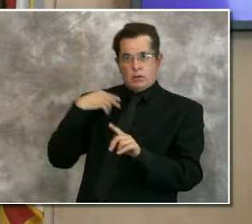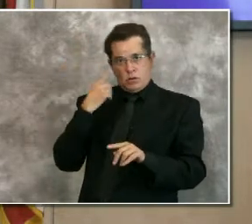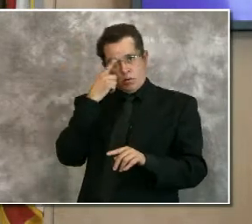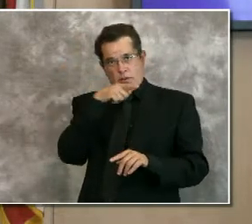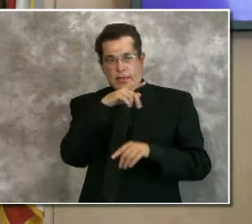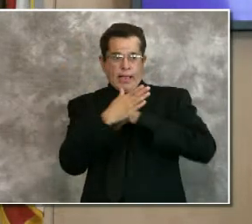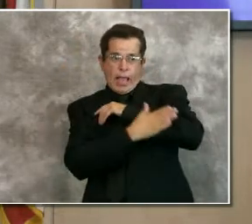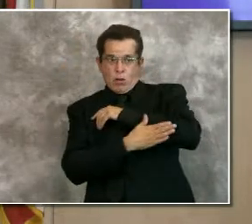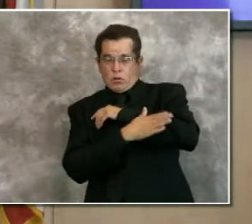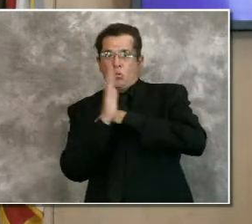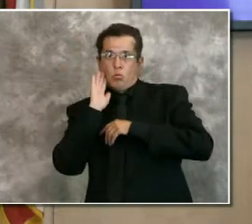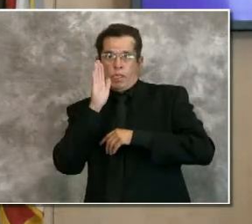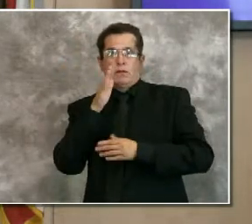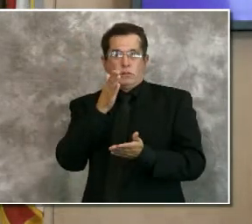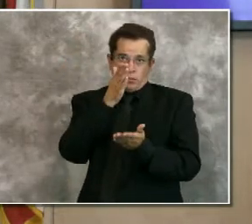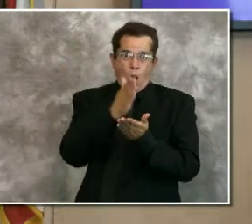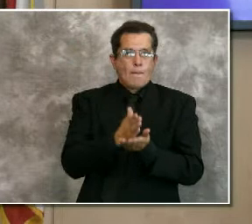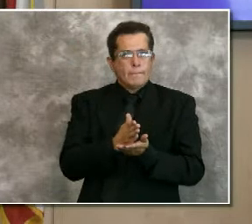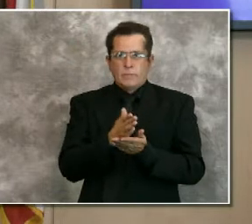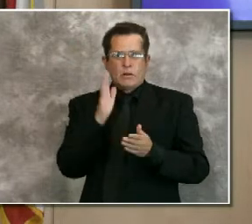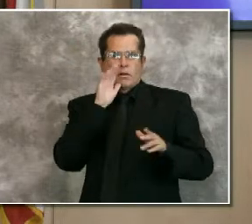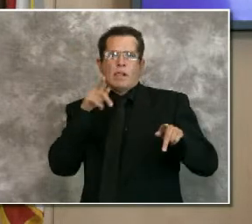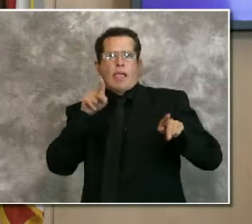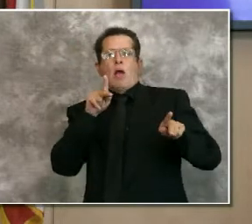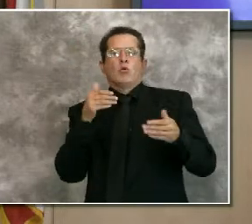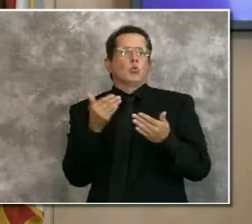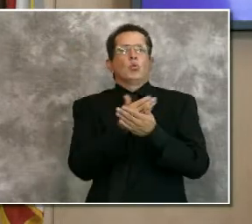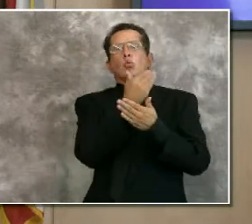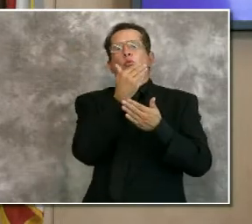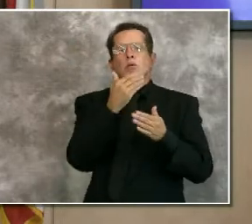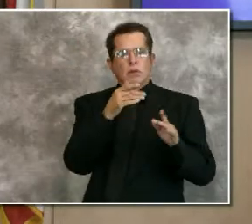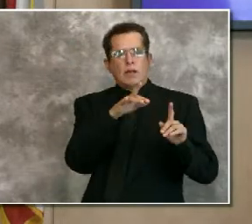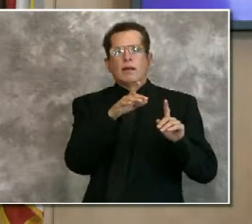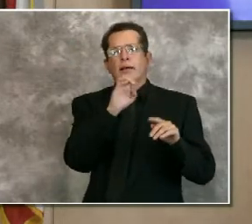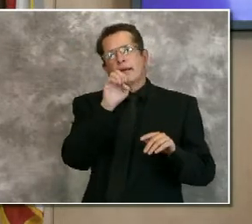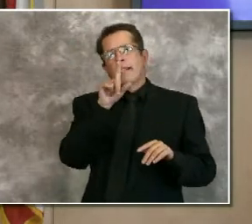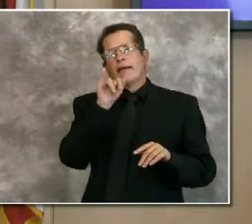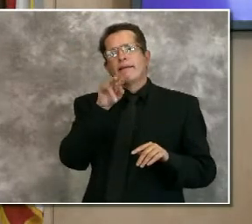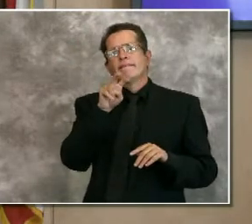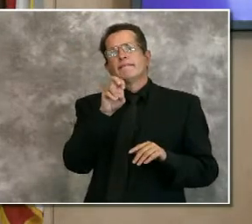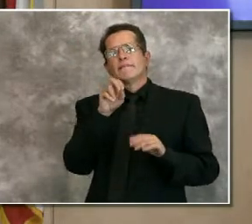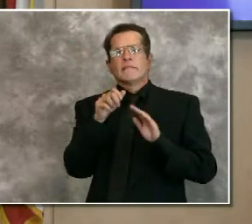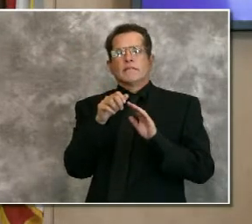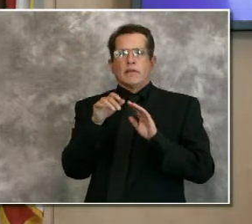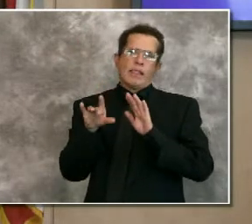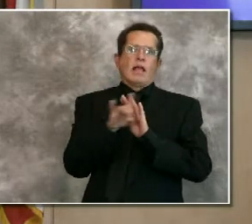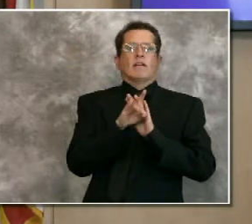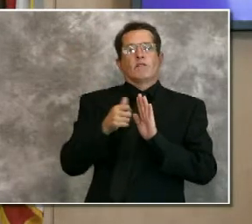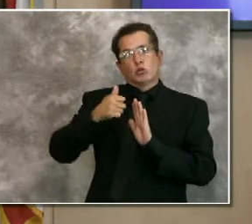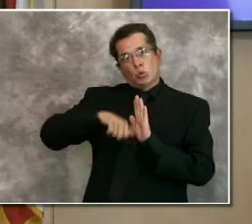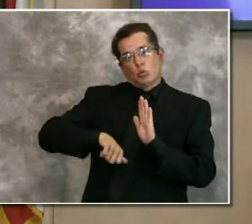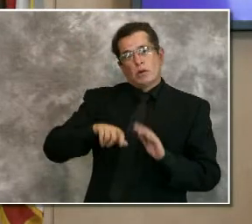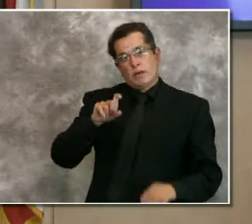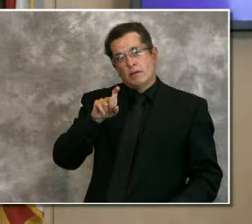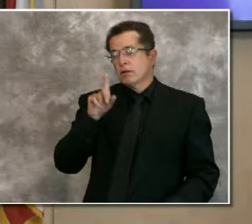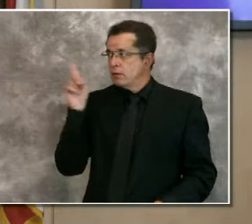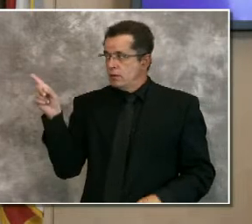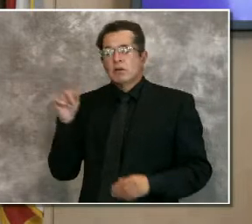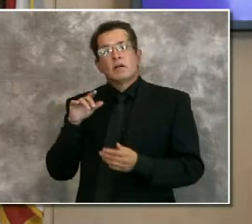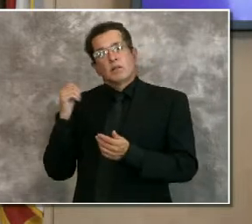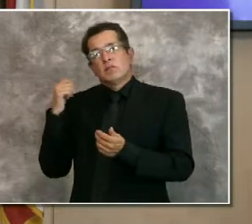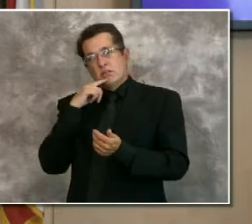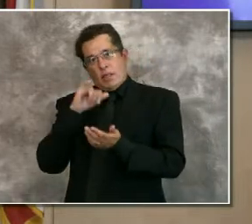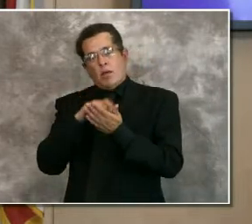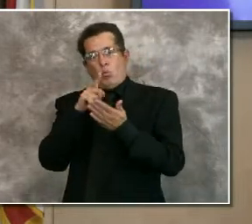hospitals to stop bringing in new elective cases? Well, as the supervisor mentioned, Supervisor Fletcher mentioned, one of